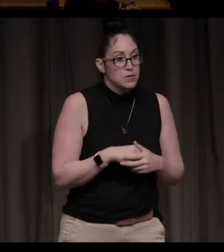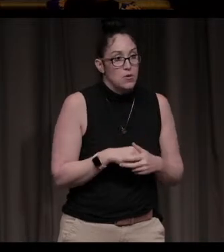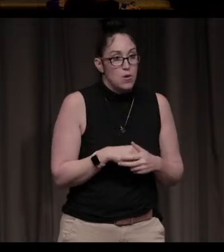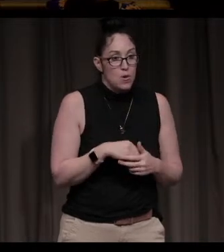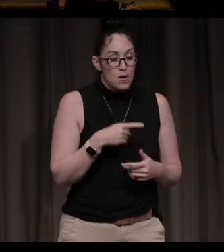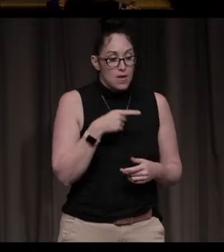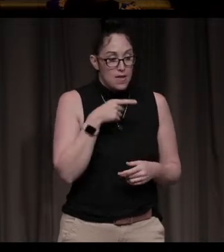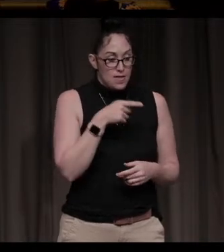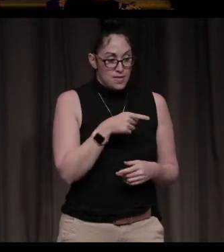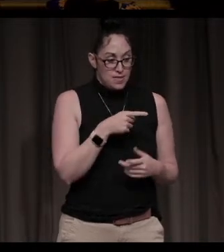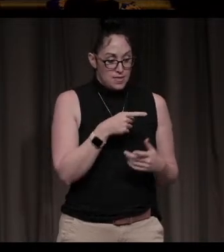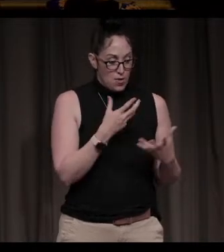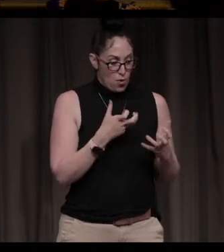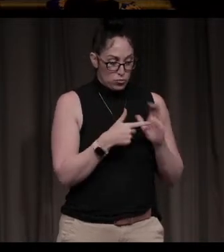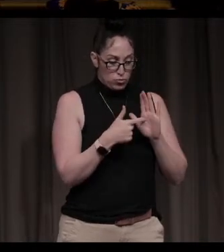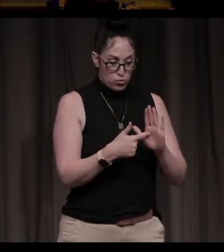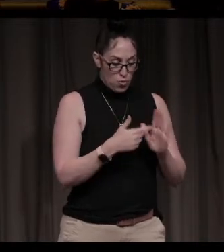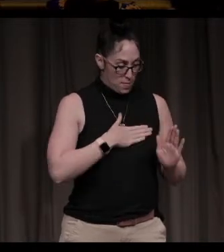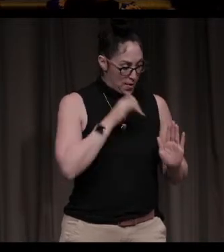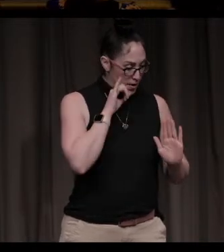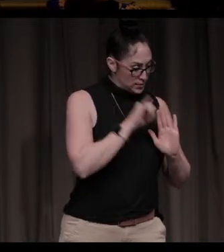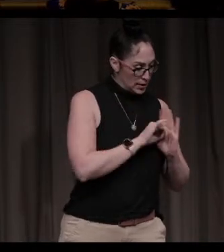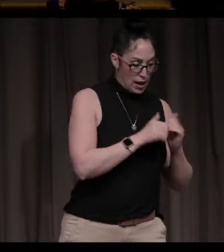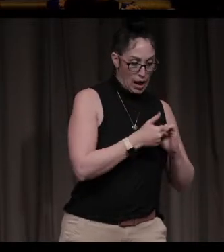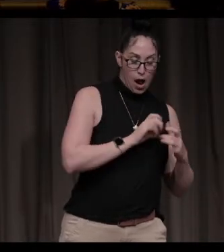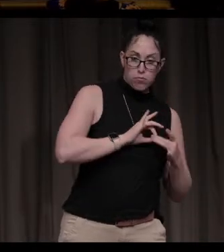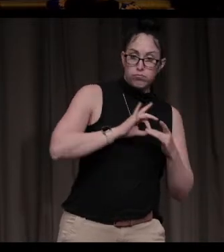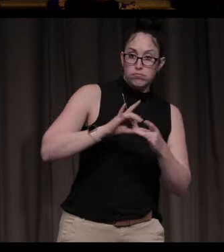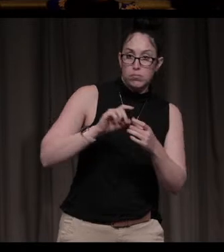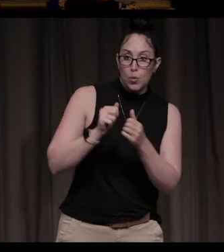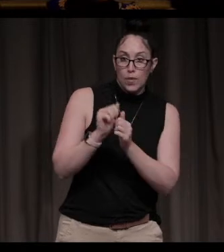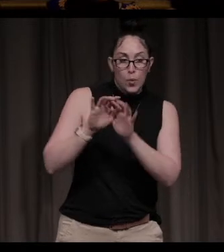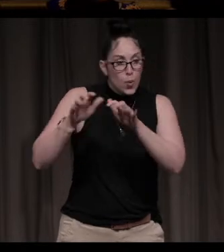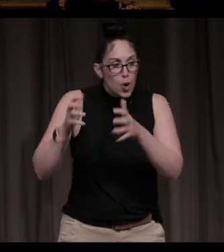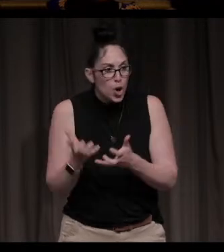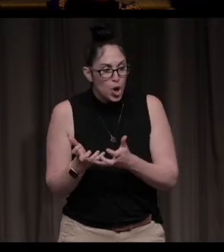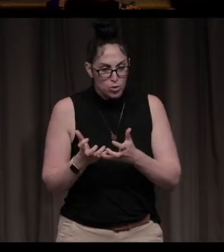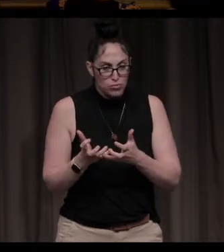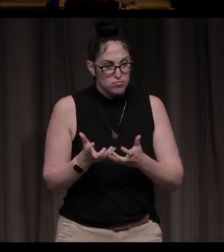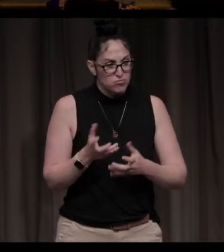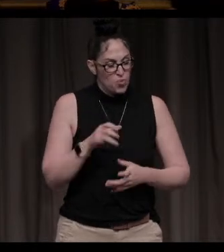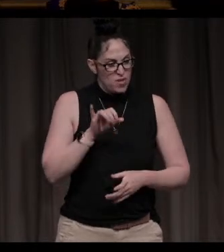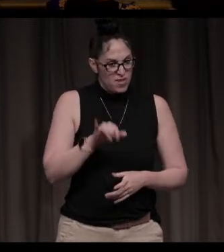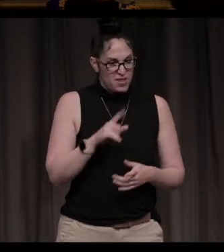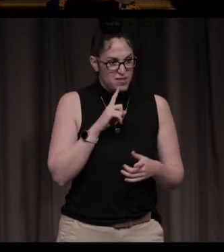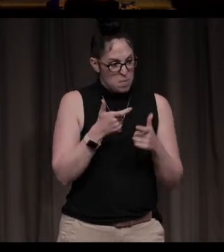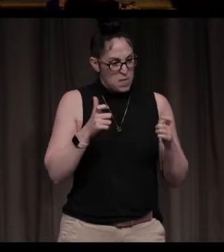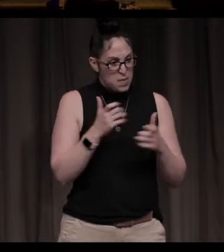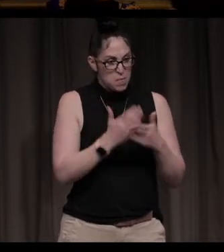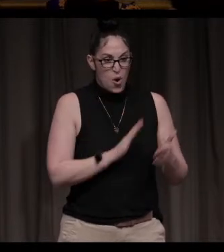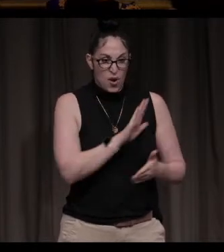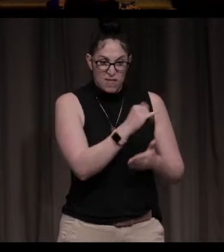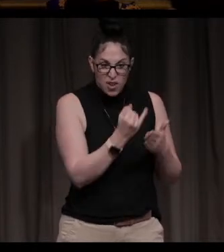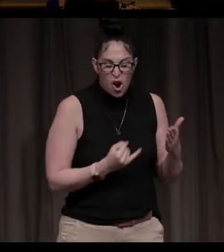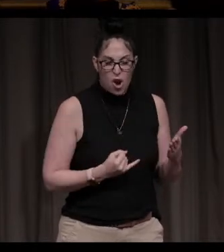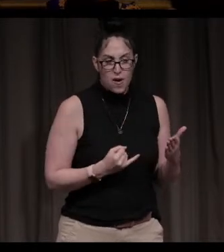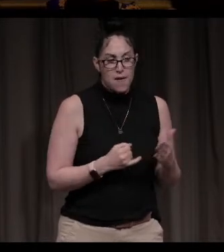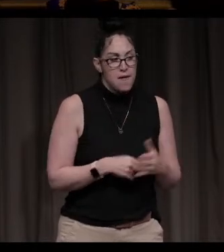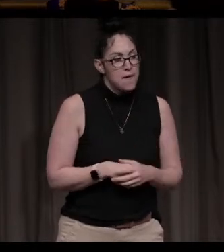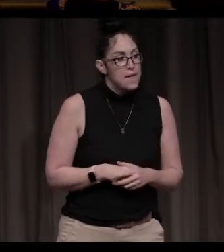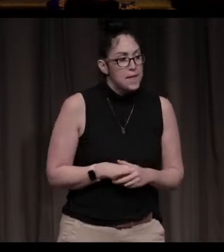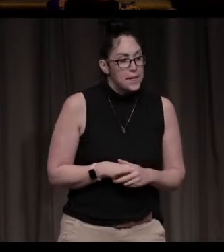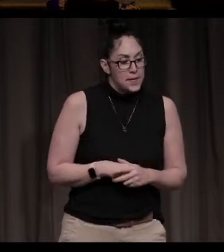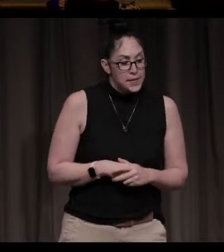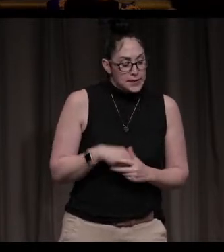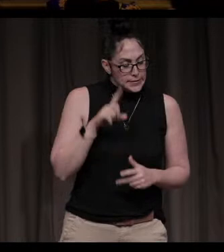identity and how they relate to the world, and really kind of asserting that. That's a really big part of it. And I think